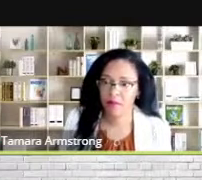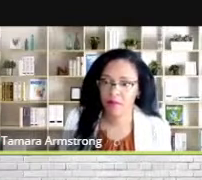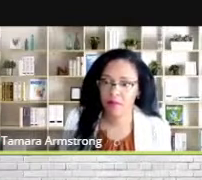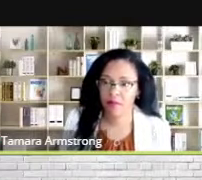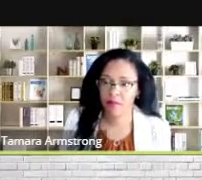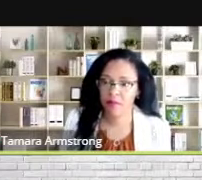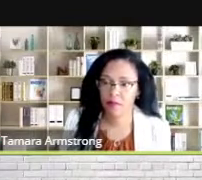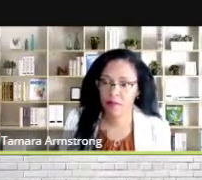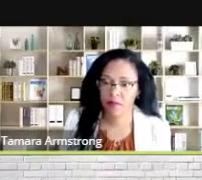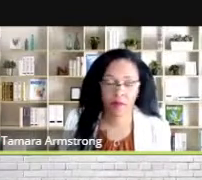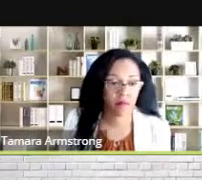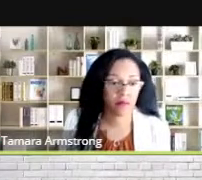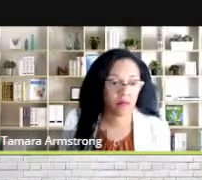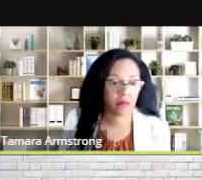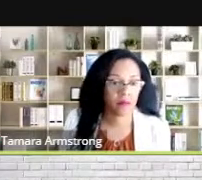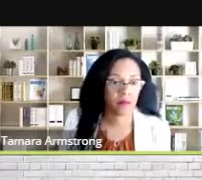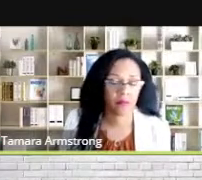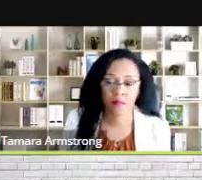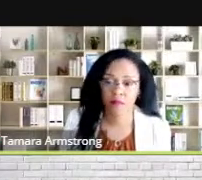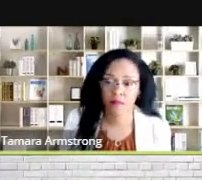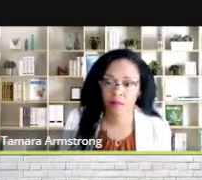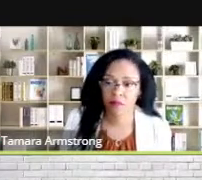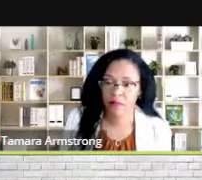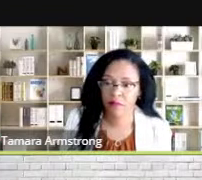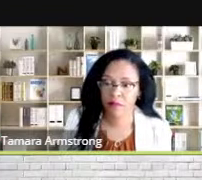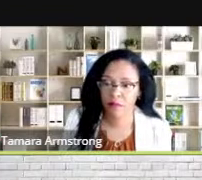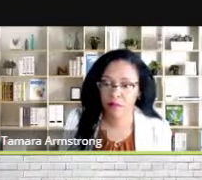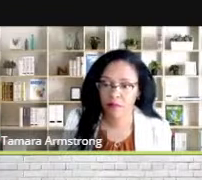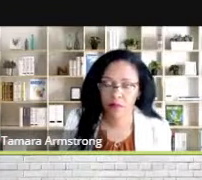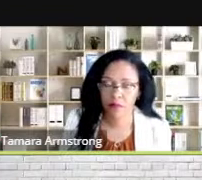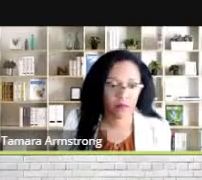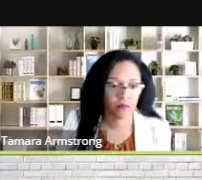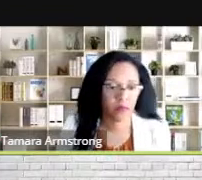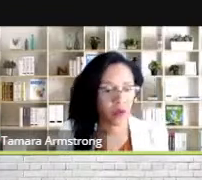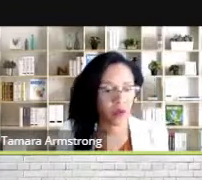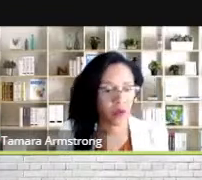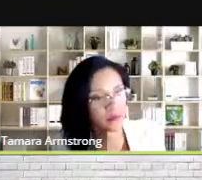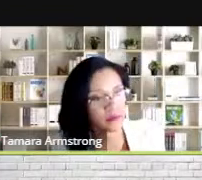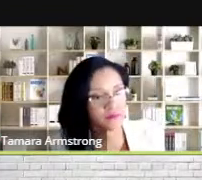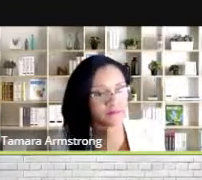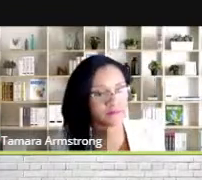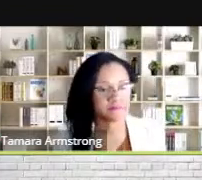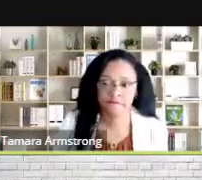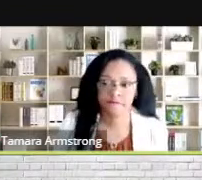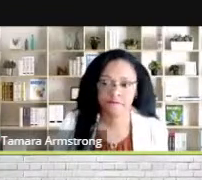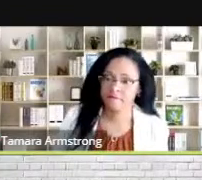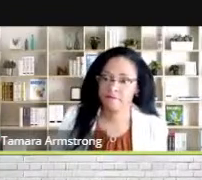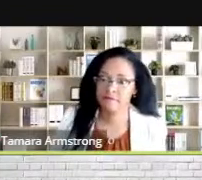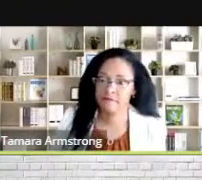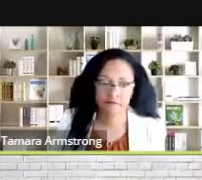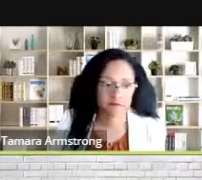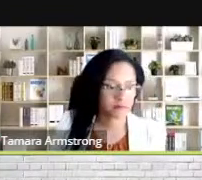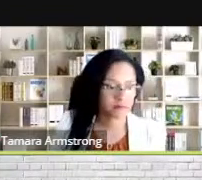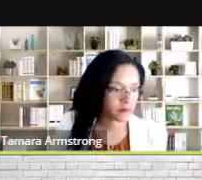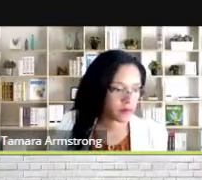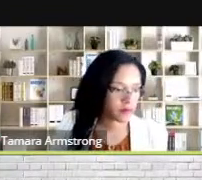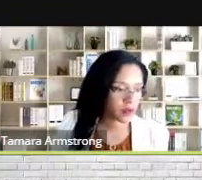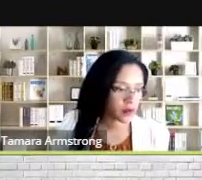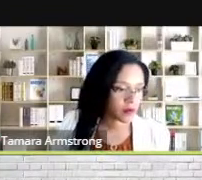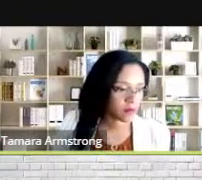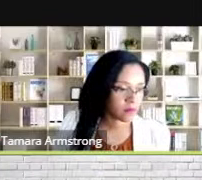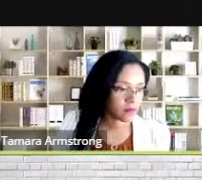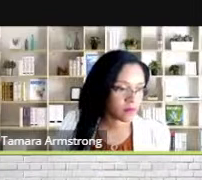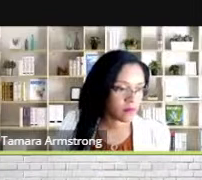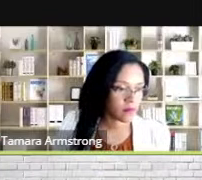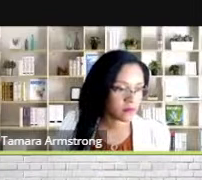this? There's been 12,000 deaths related to the vaccine. The vaccinated are shedding spike proteins.